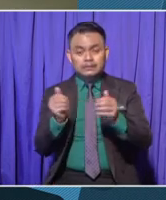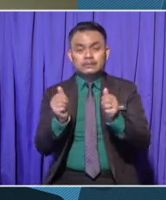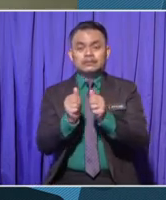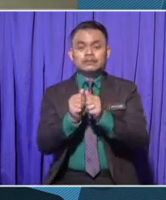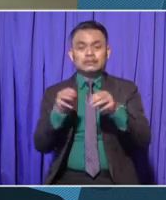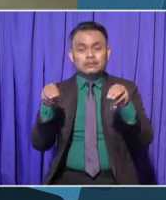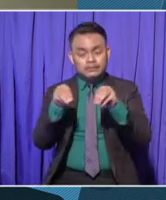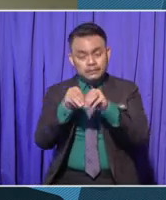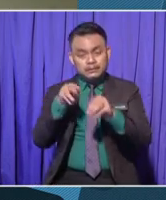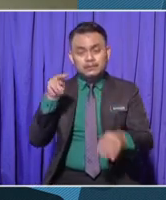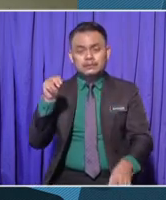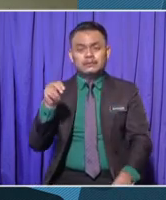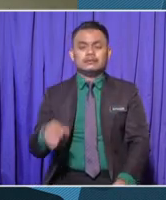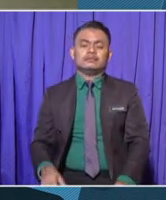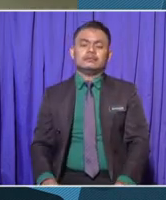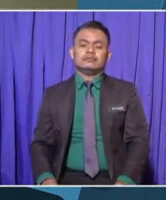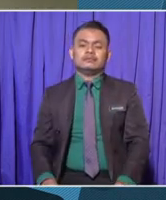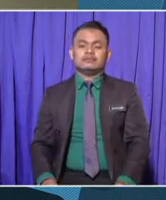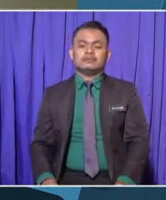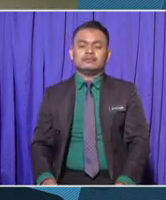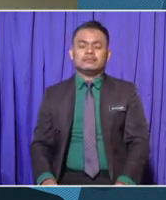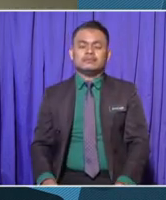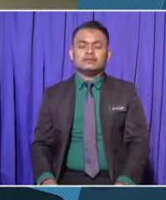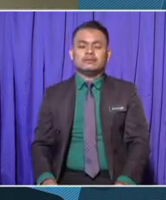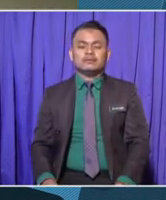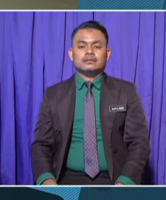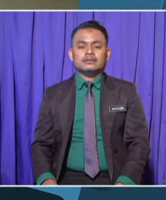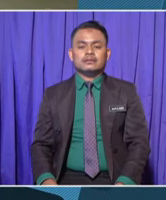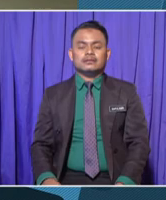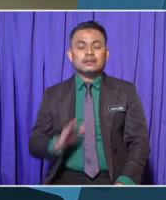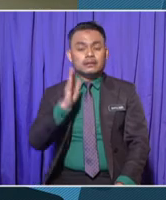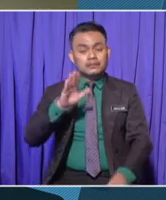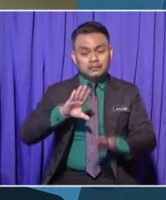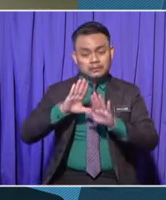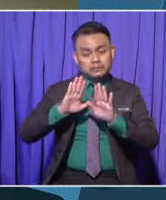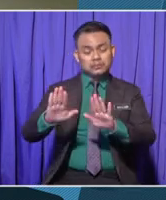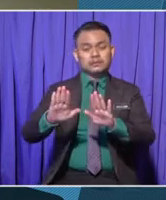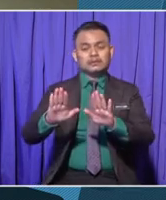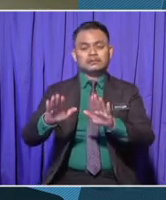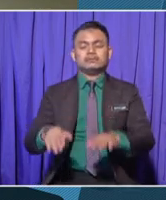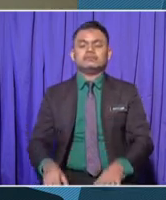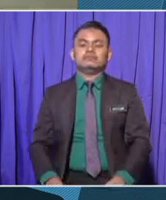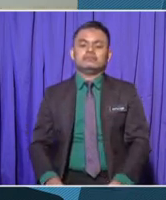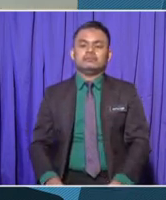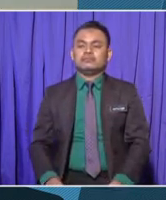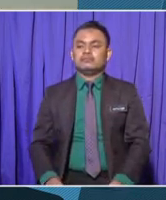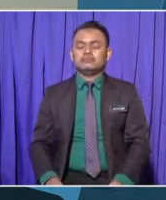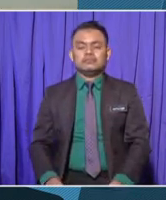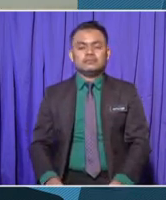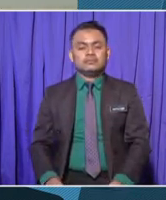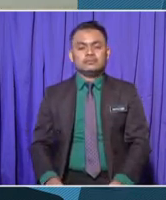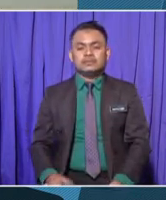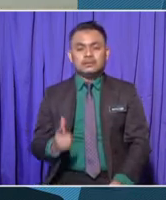N as well, it will repel each other. It cannot